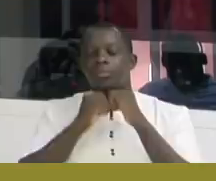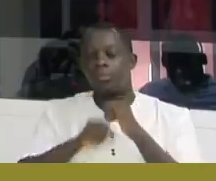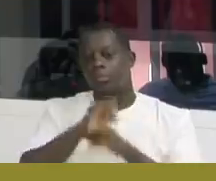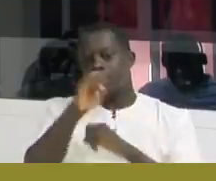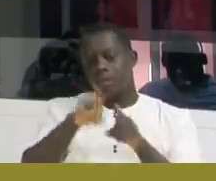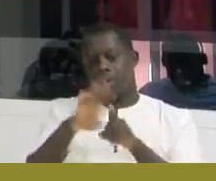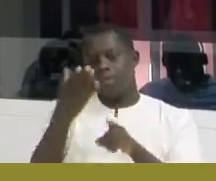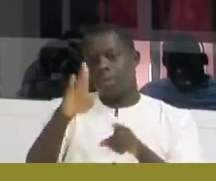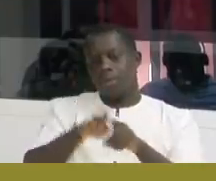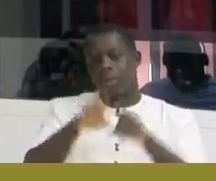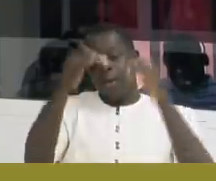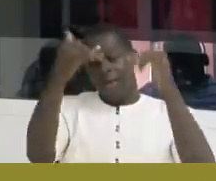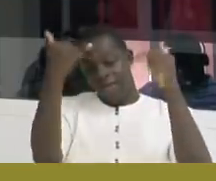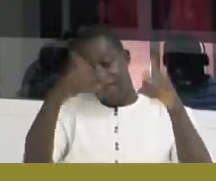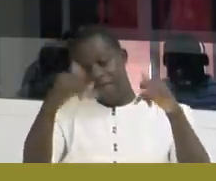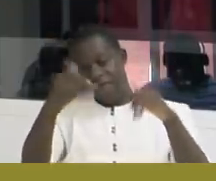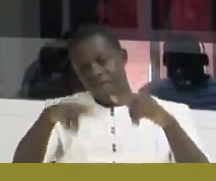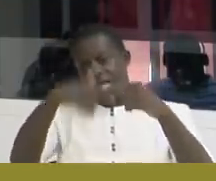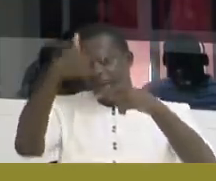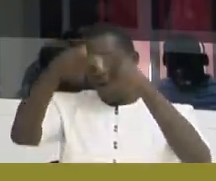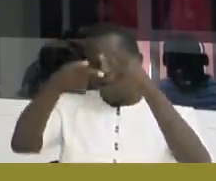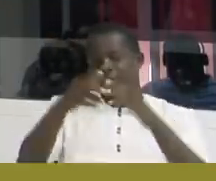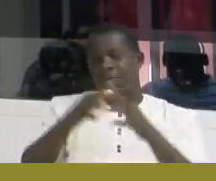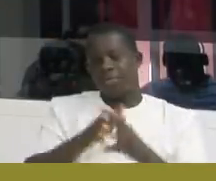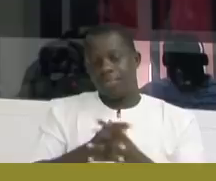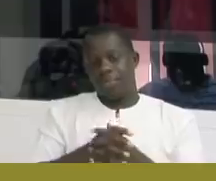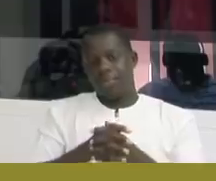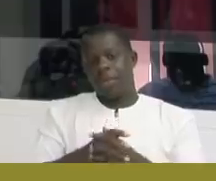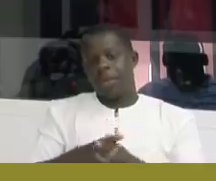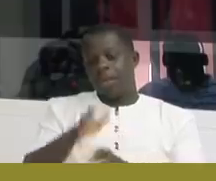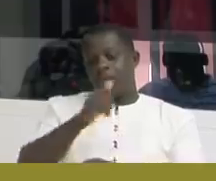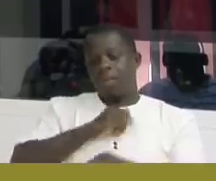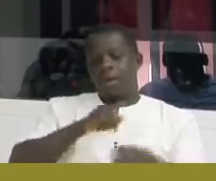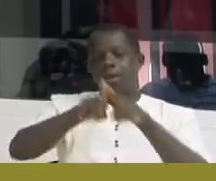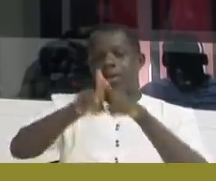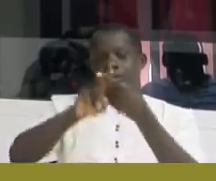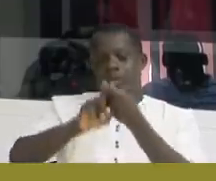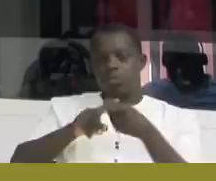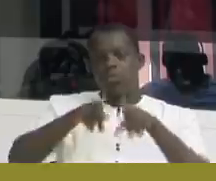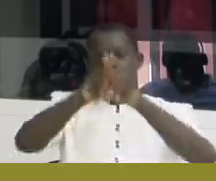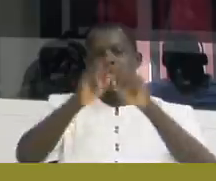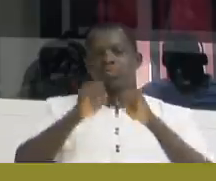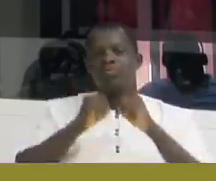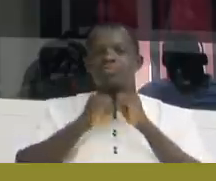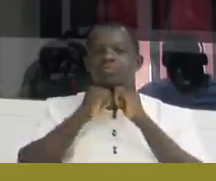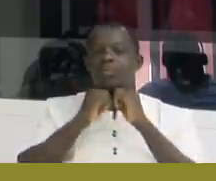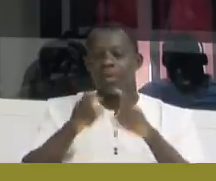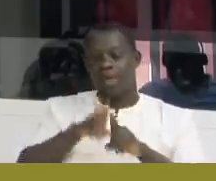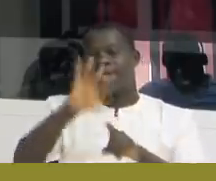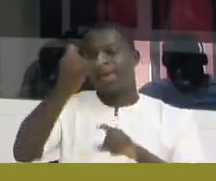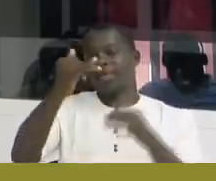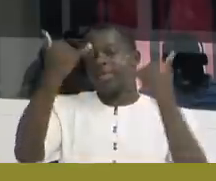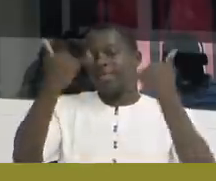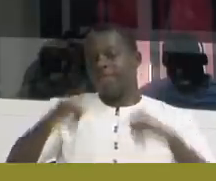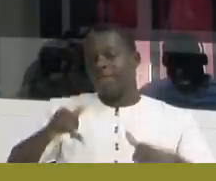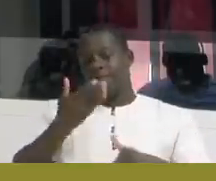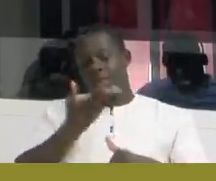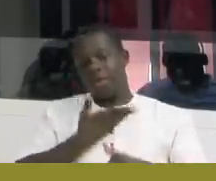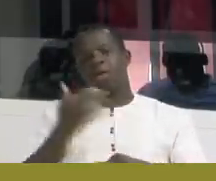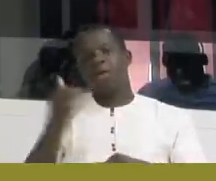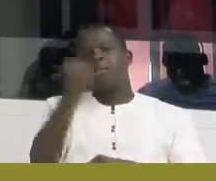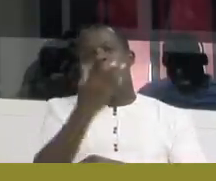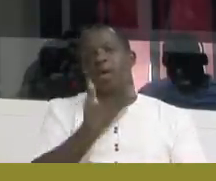fact deteriorate further? My relationship with Sana did deteriorate because there were